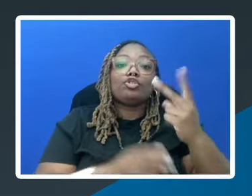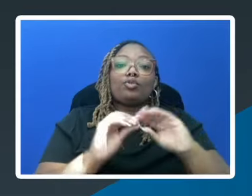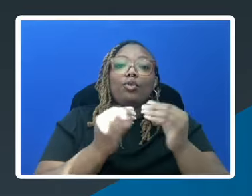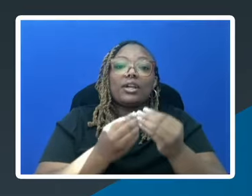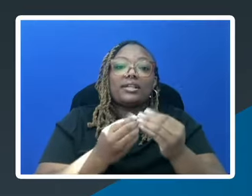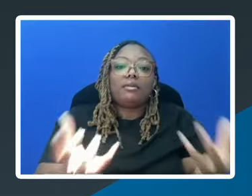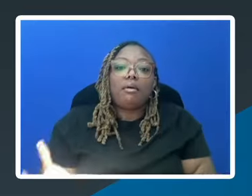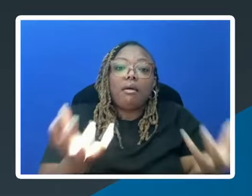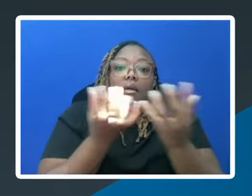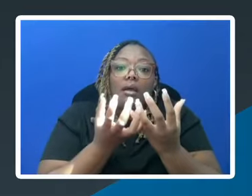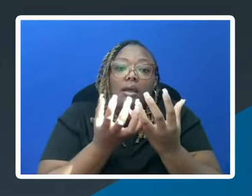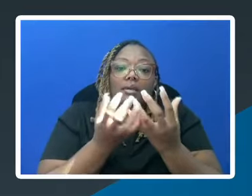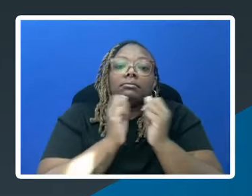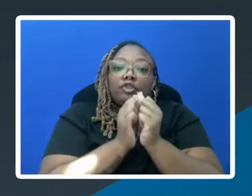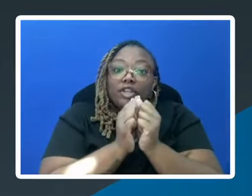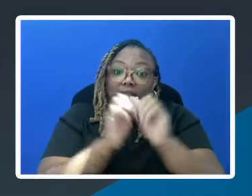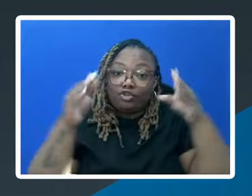on